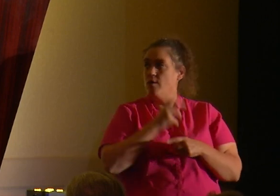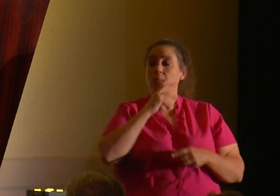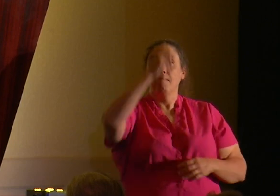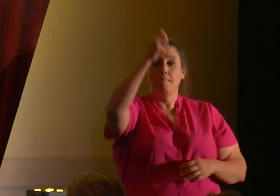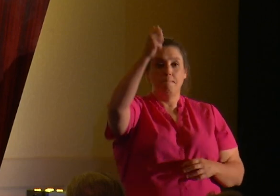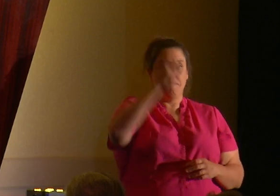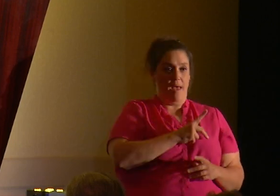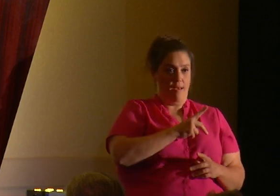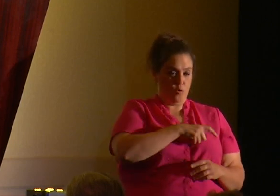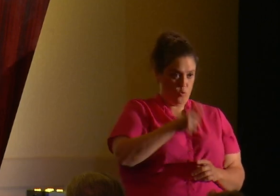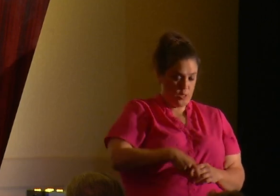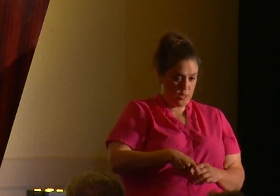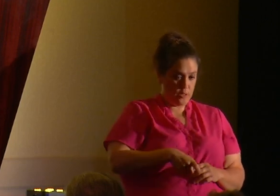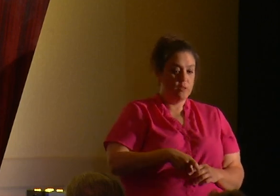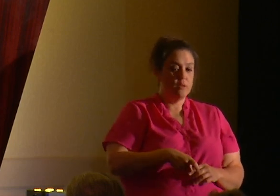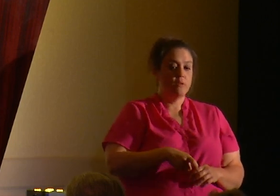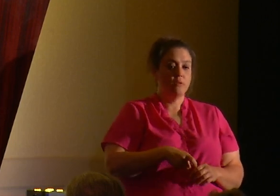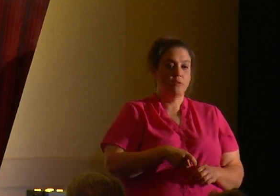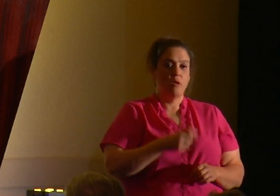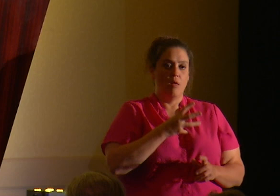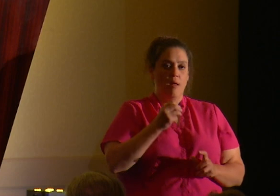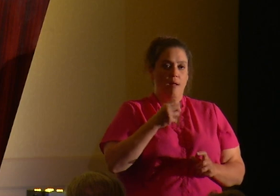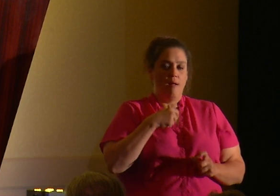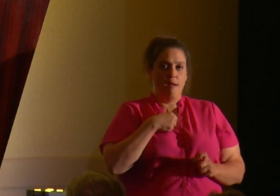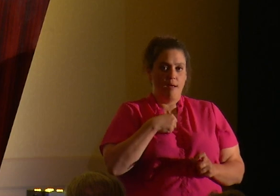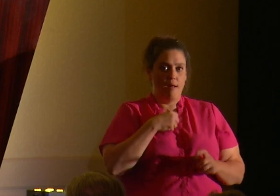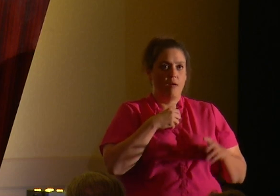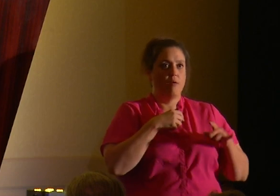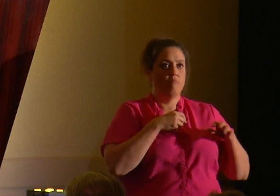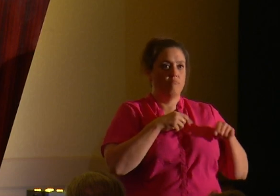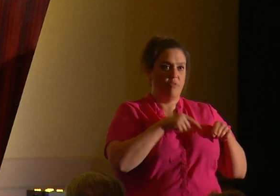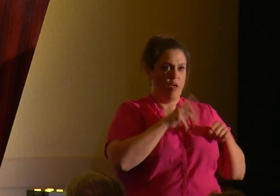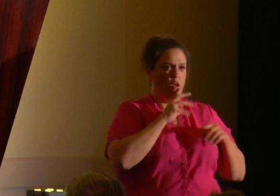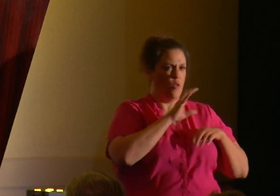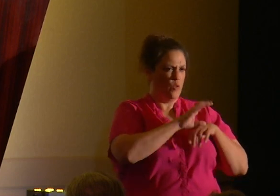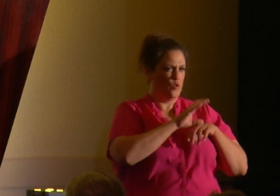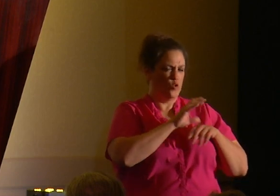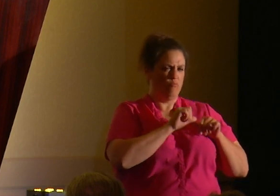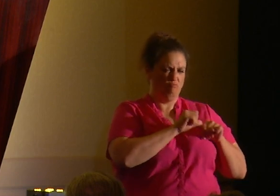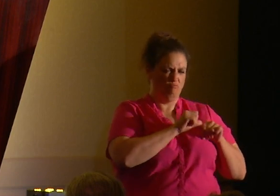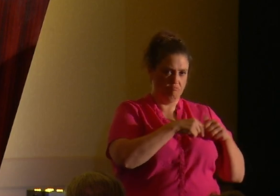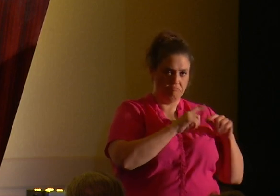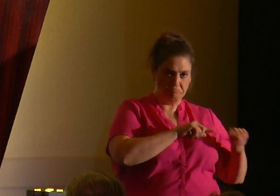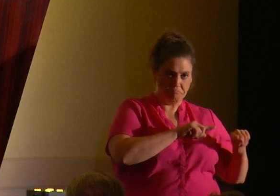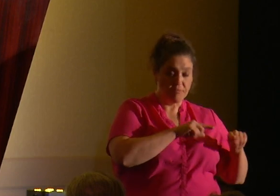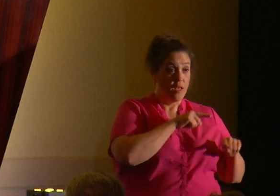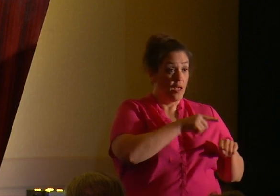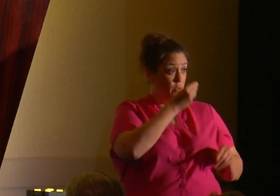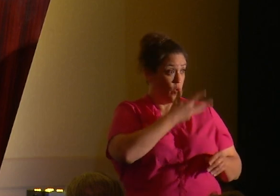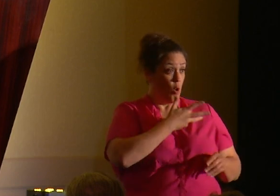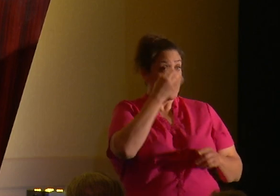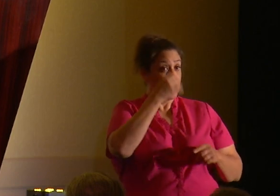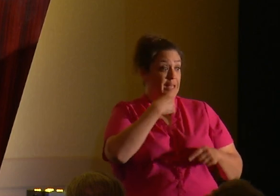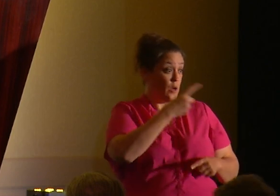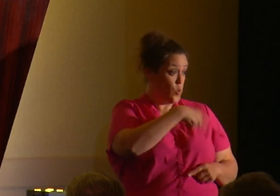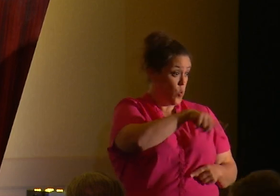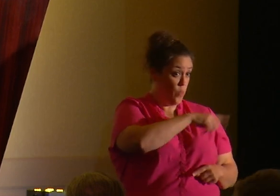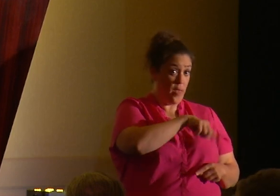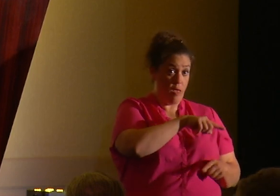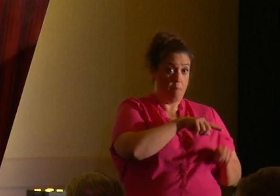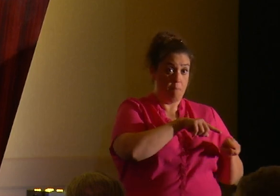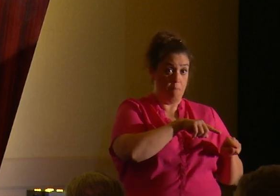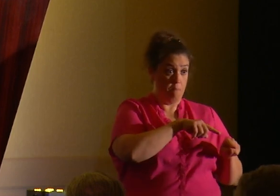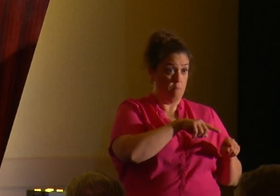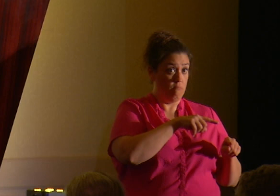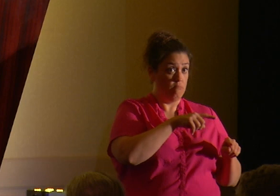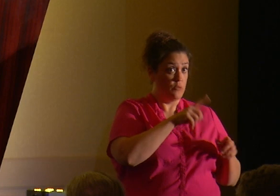Texas and I'm staying in the church that I'm down there, and they're telling me, because I told everybody in that church, they were telling me,